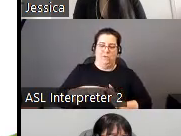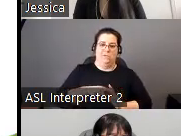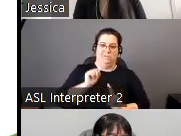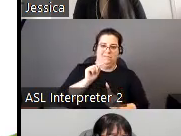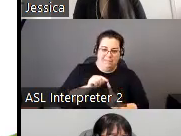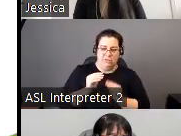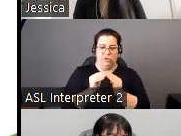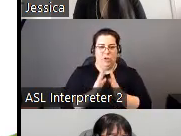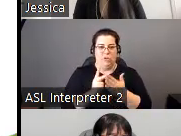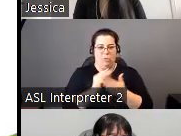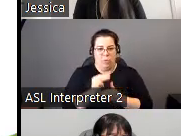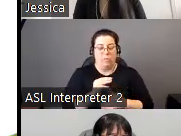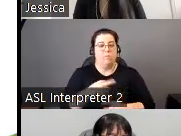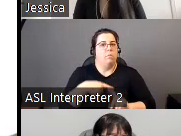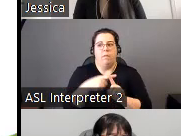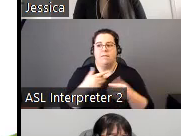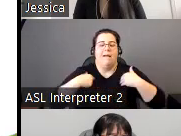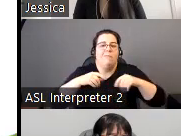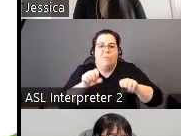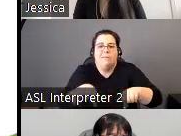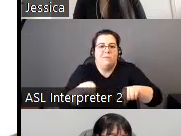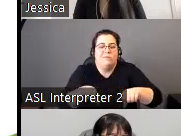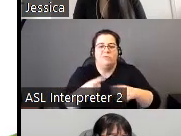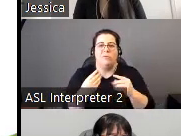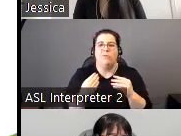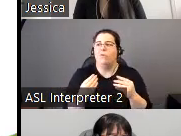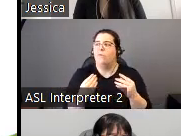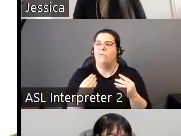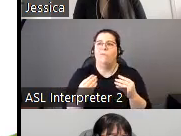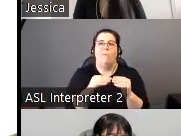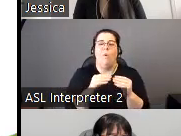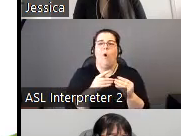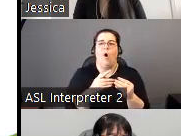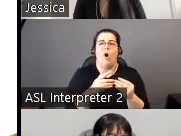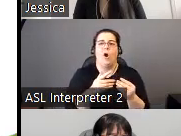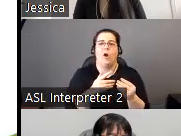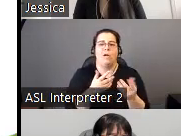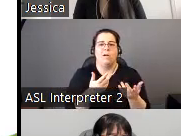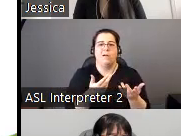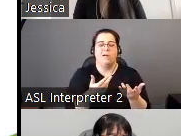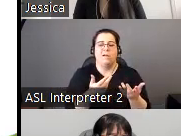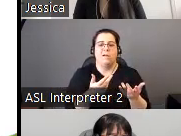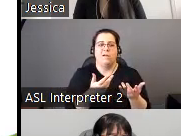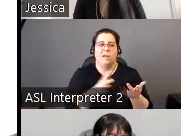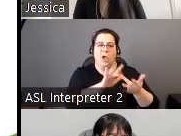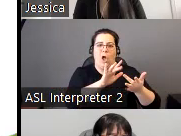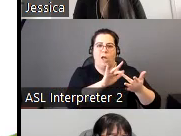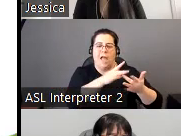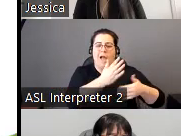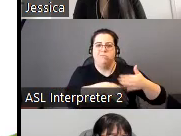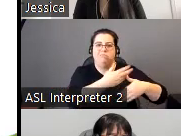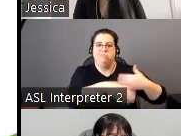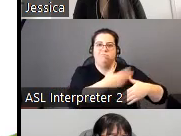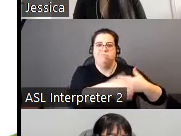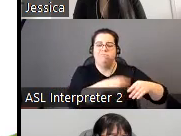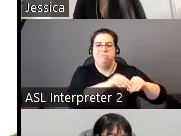also where there's this potential for a longer term community of practice that can continue to